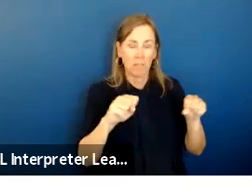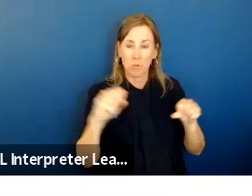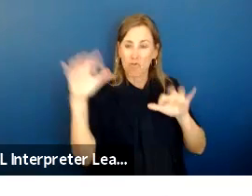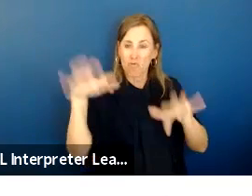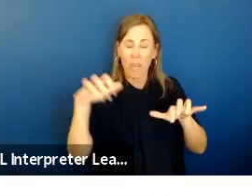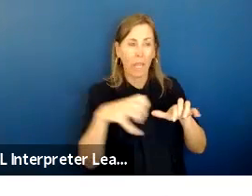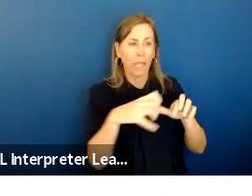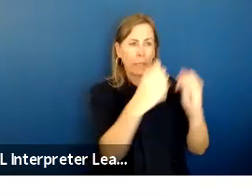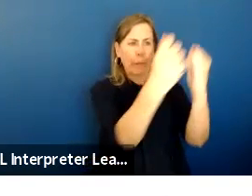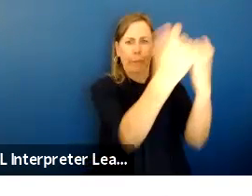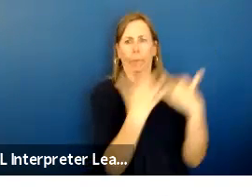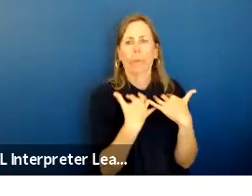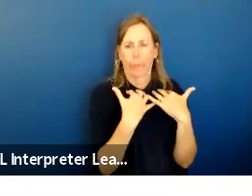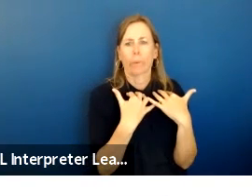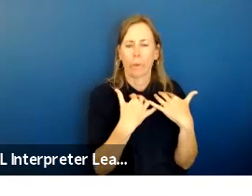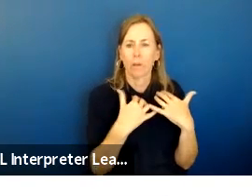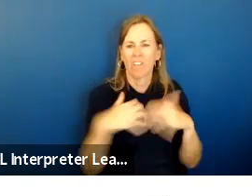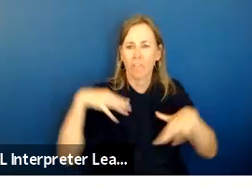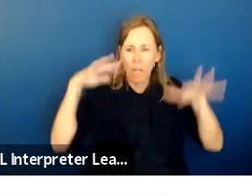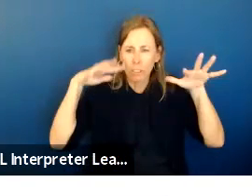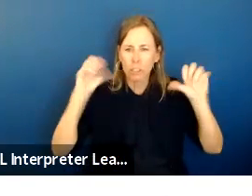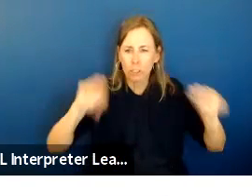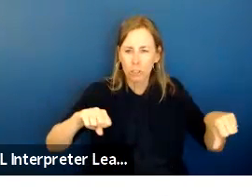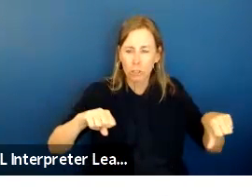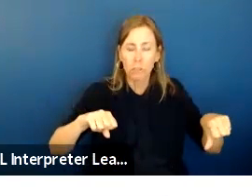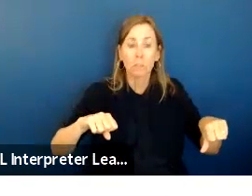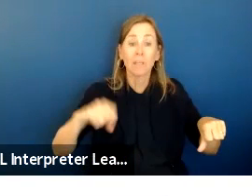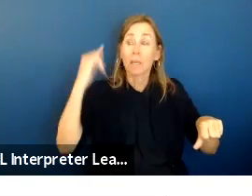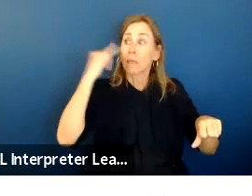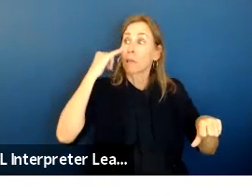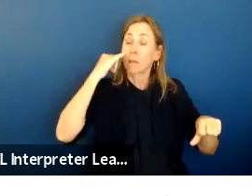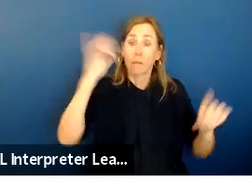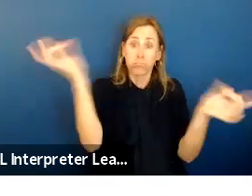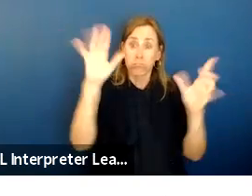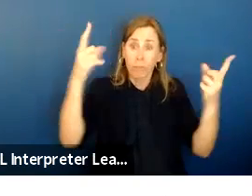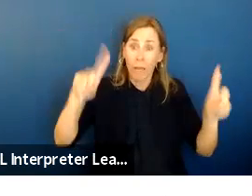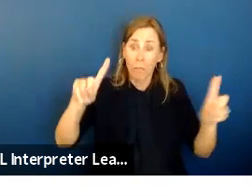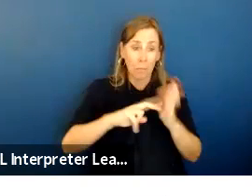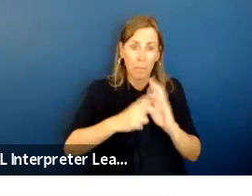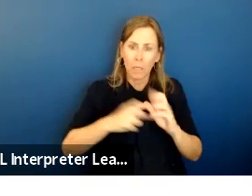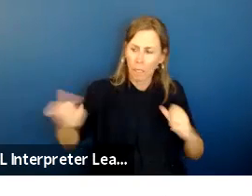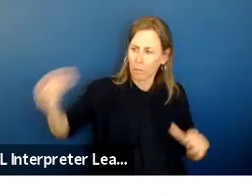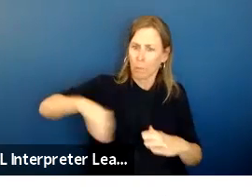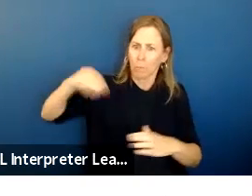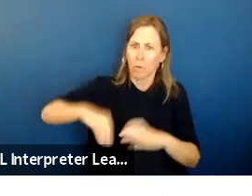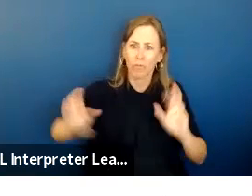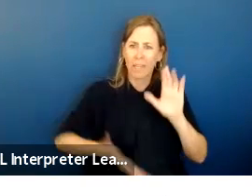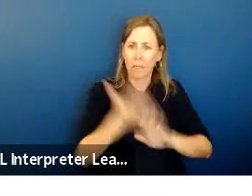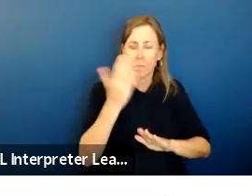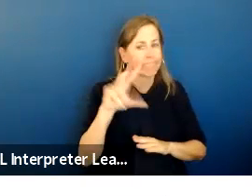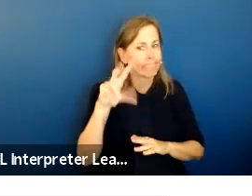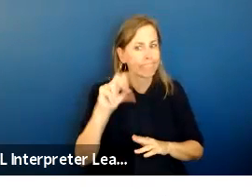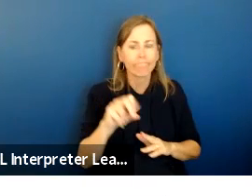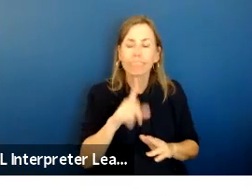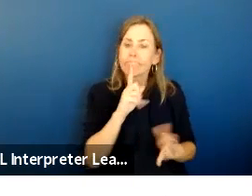Now, you're not going to have time to start gathering things when a natural disaster is fast approaching. So an important step in protecting yourself and your